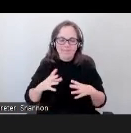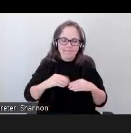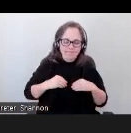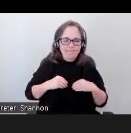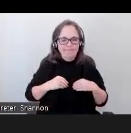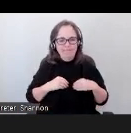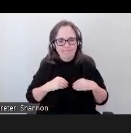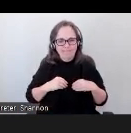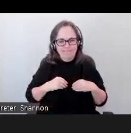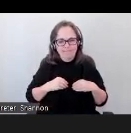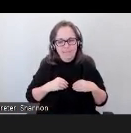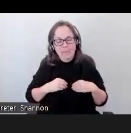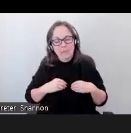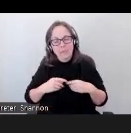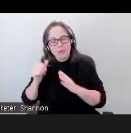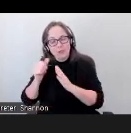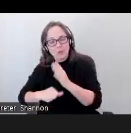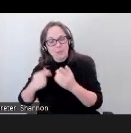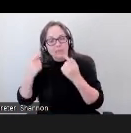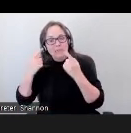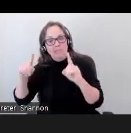outcome that surgery brings.